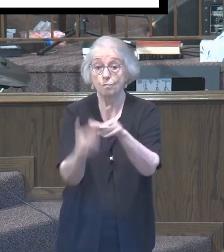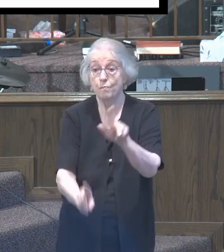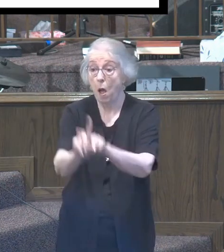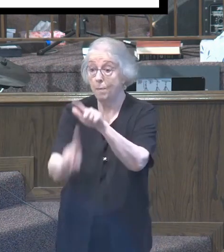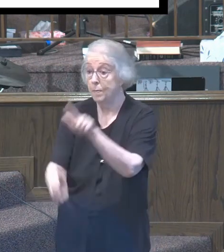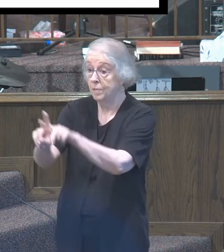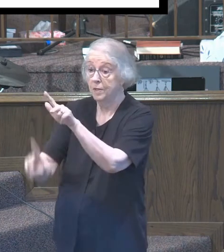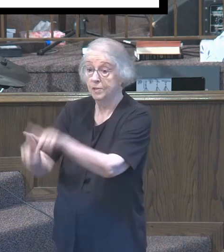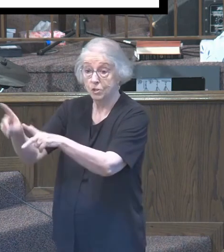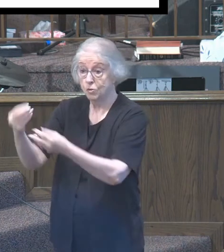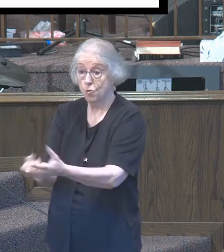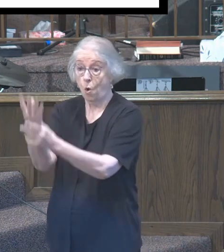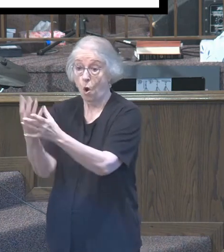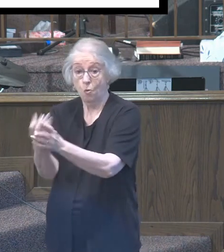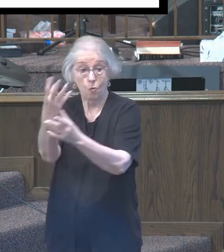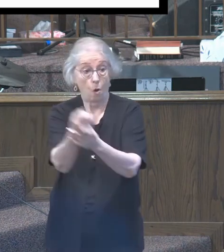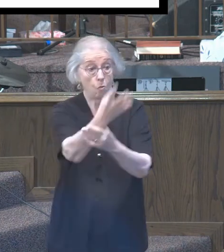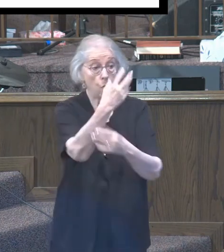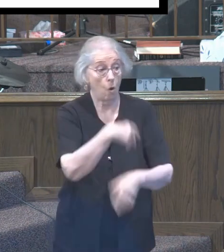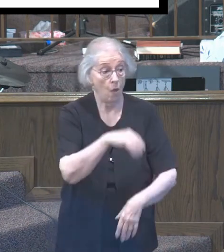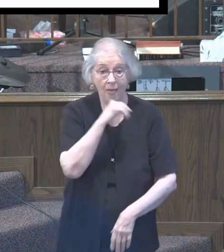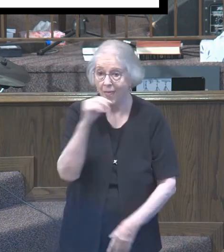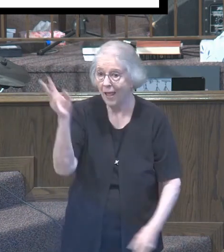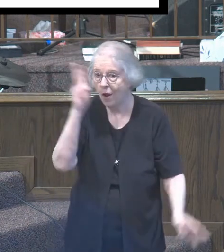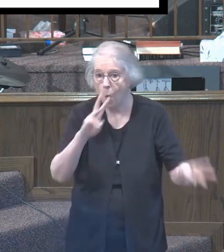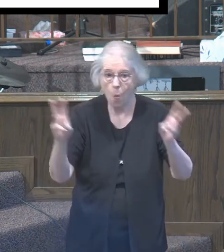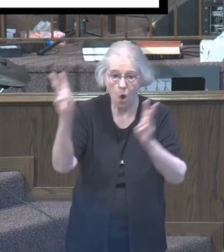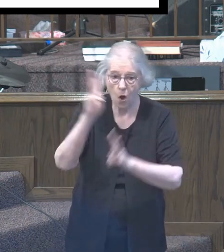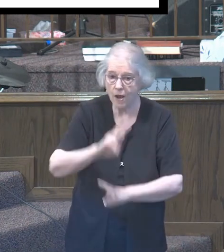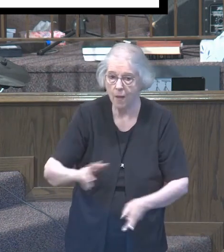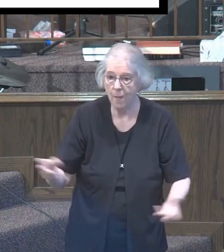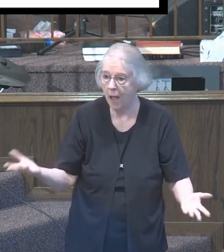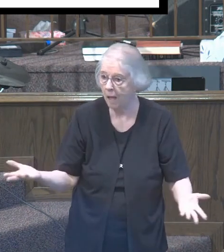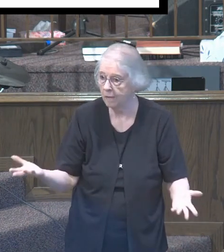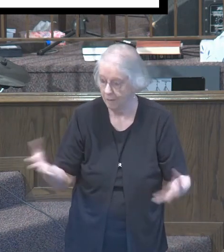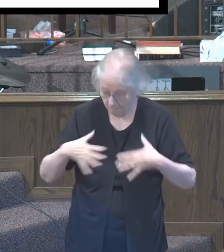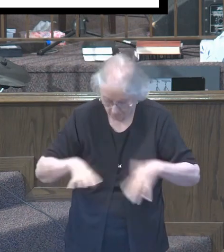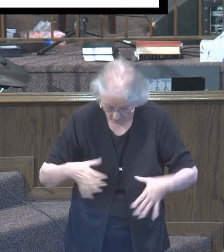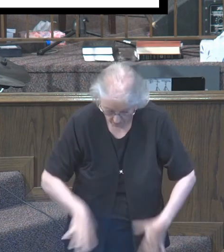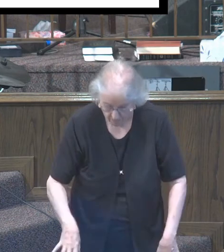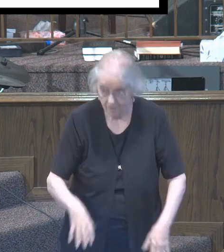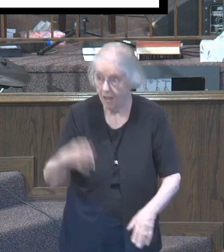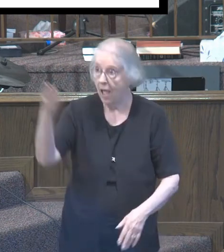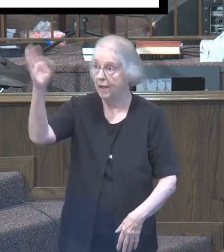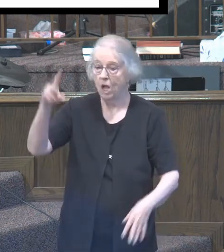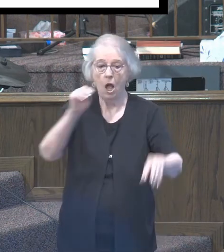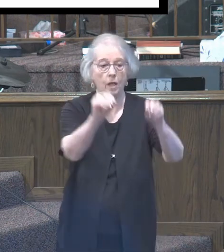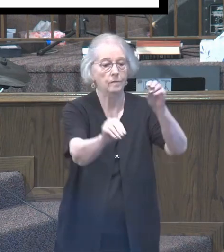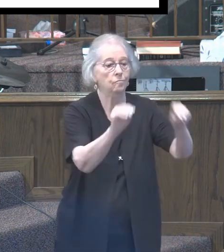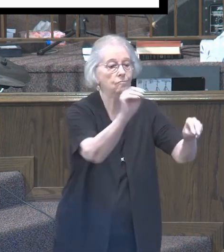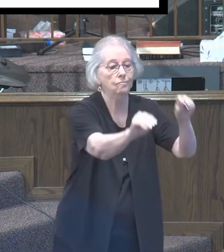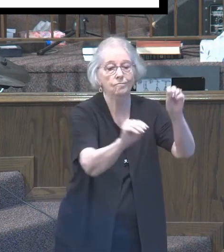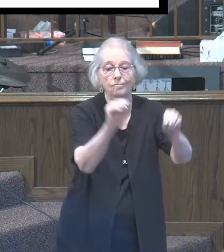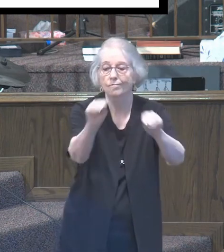seen color and design quite like it? The 10 best-dressed men and women in the country